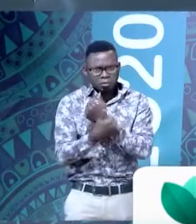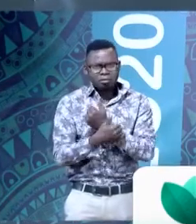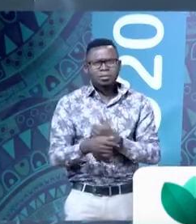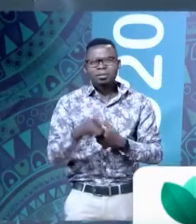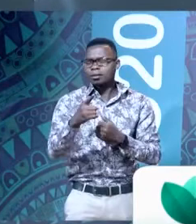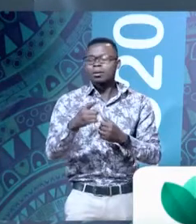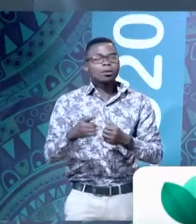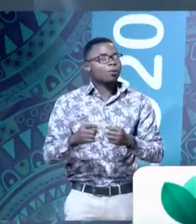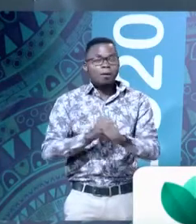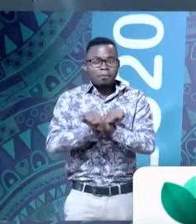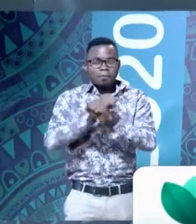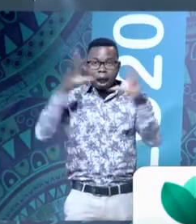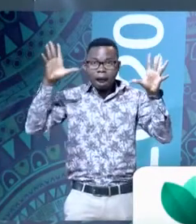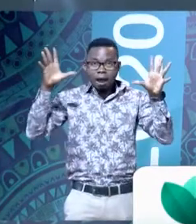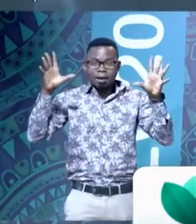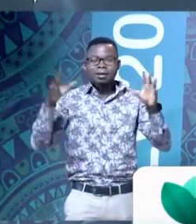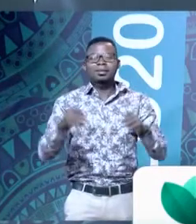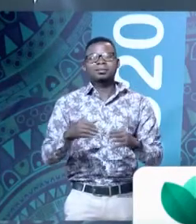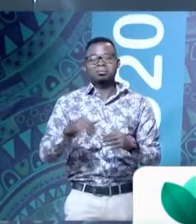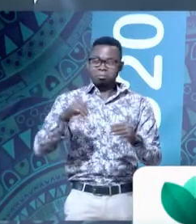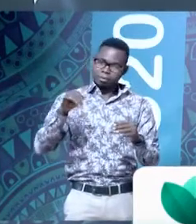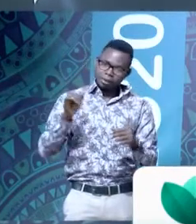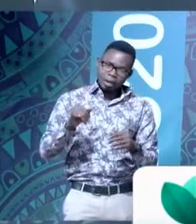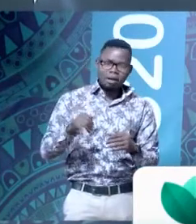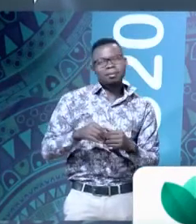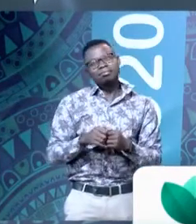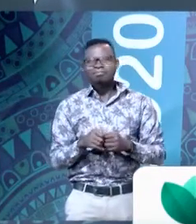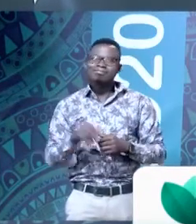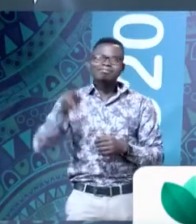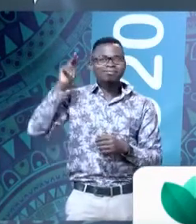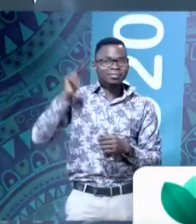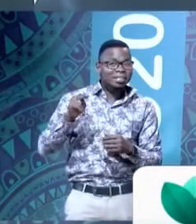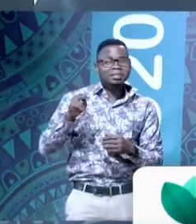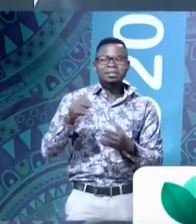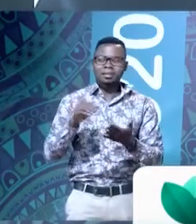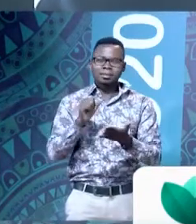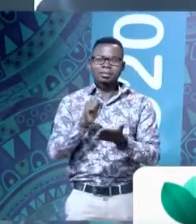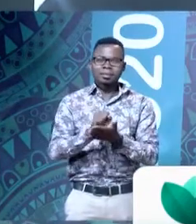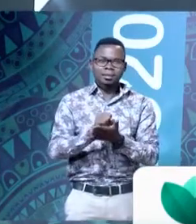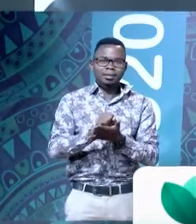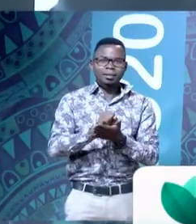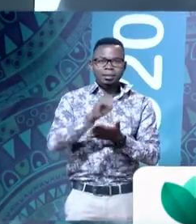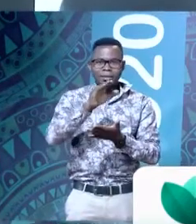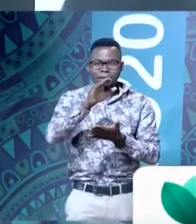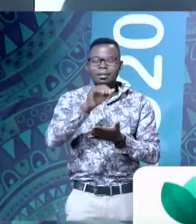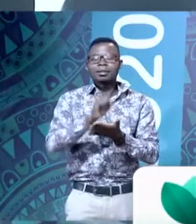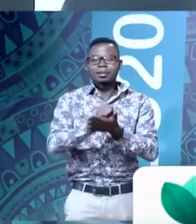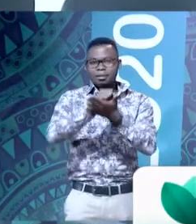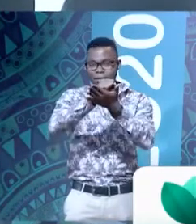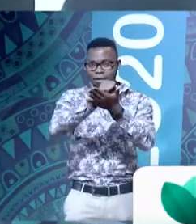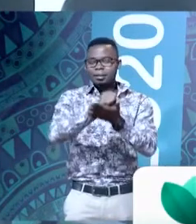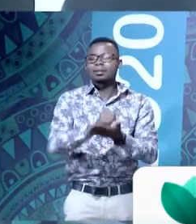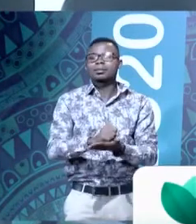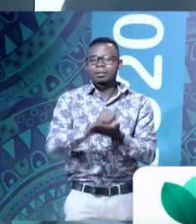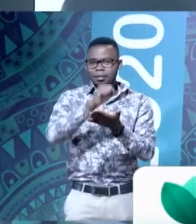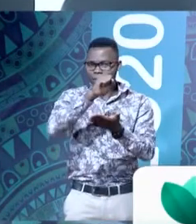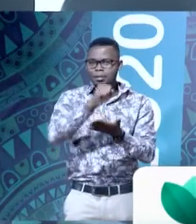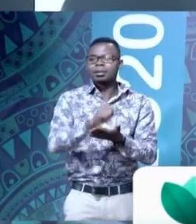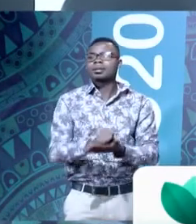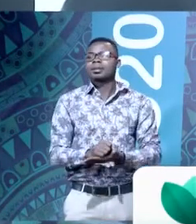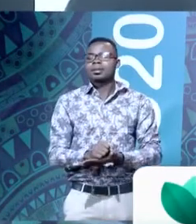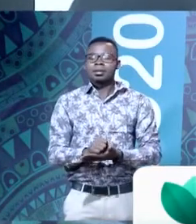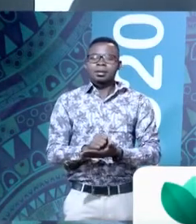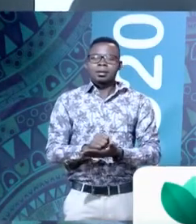advanced in Africa. Of course, Nigeria prides itself as the biggest economy, but your country is not also doing badly in terms